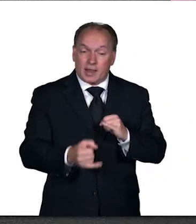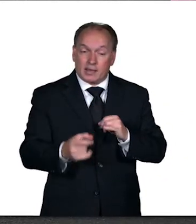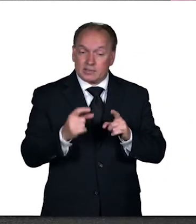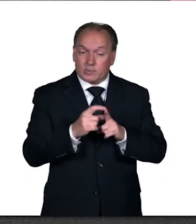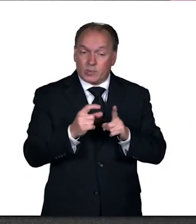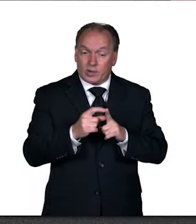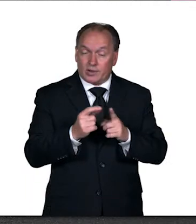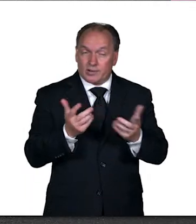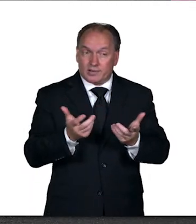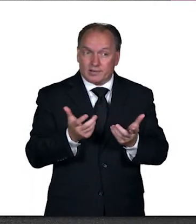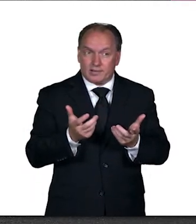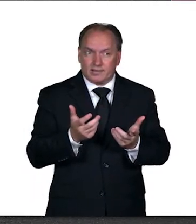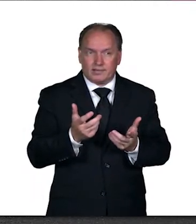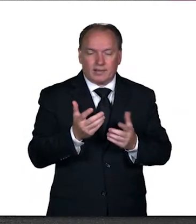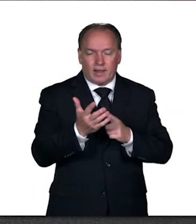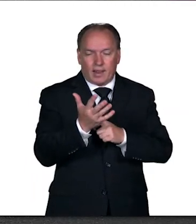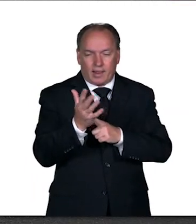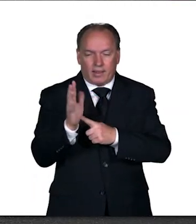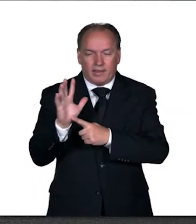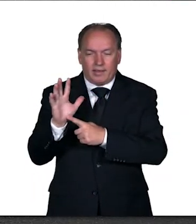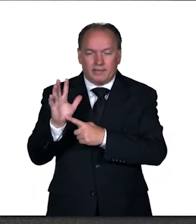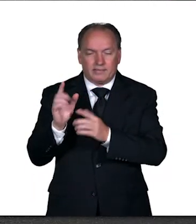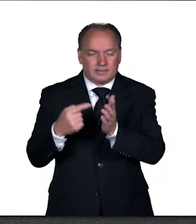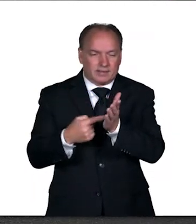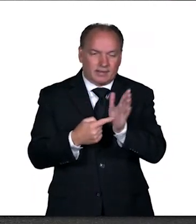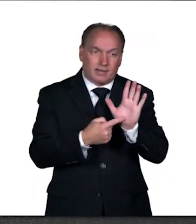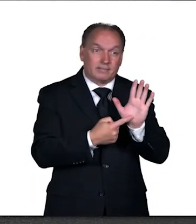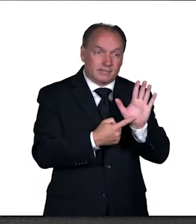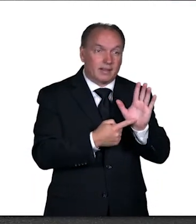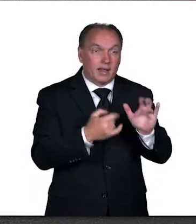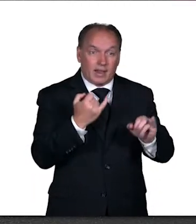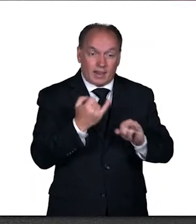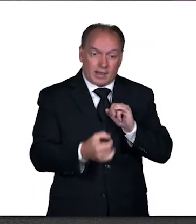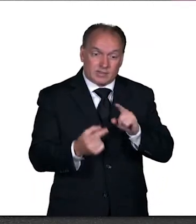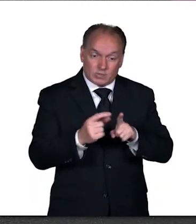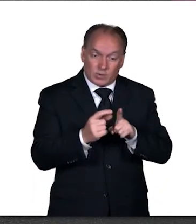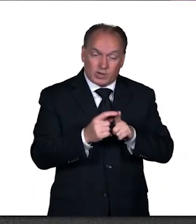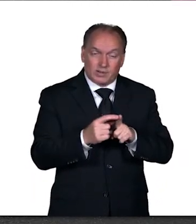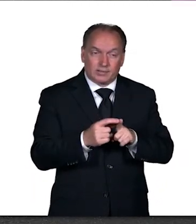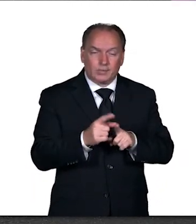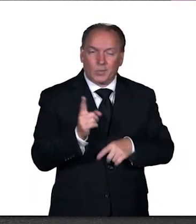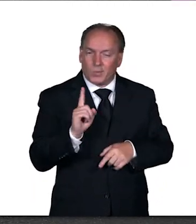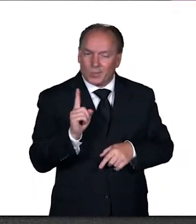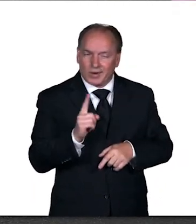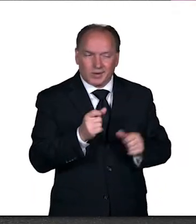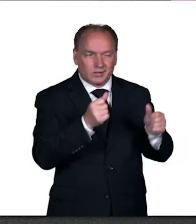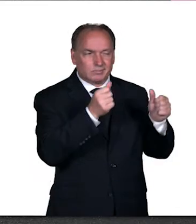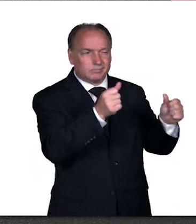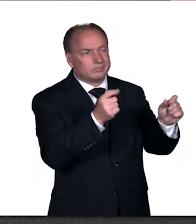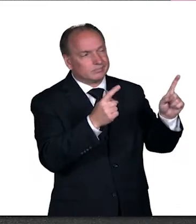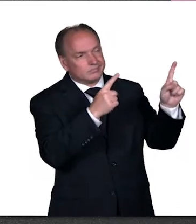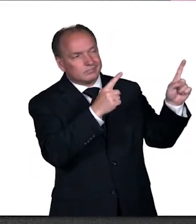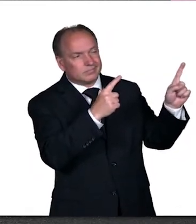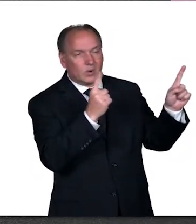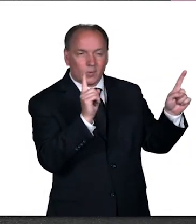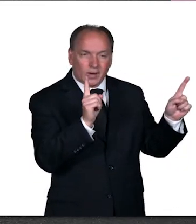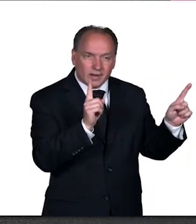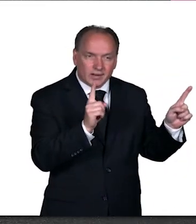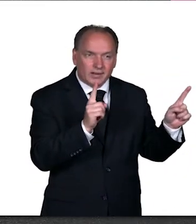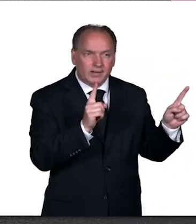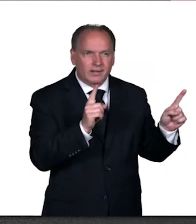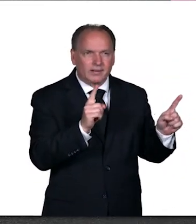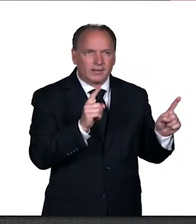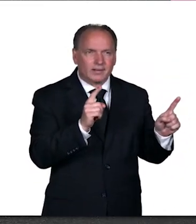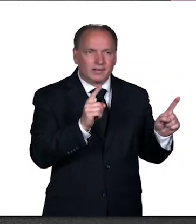last word is leaves. Our last word is leaves. Are the